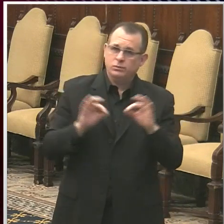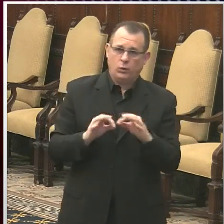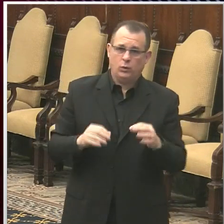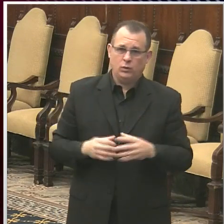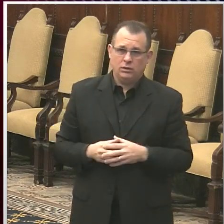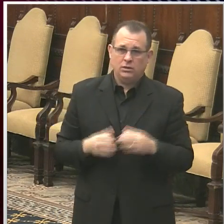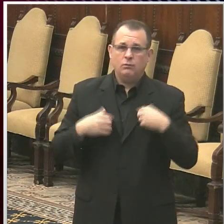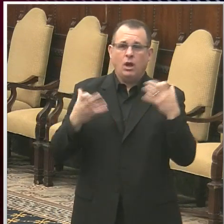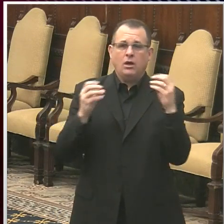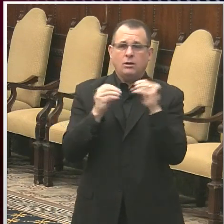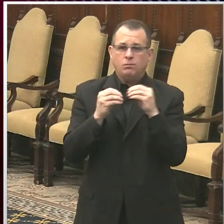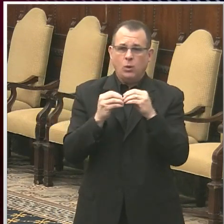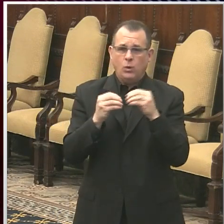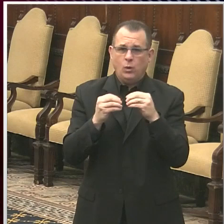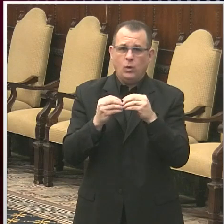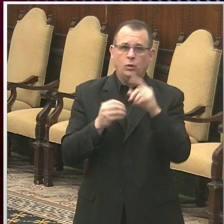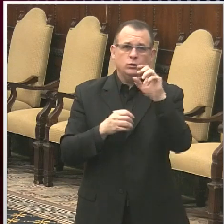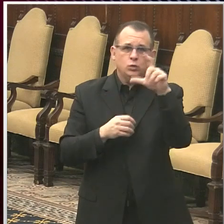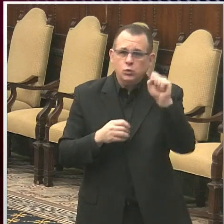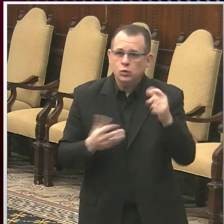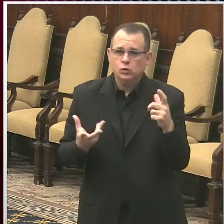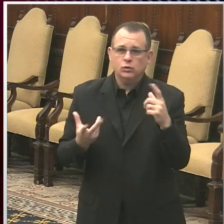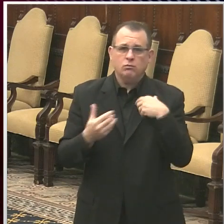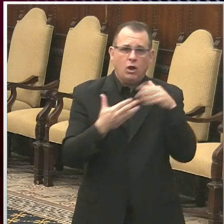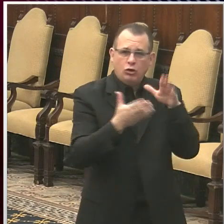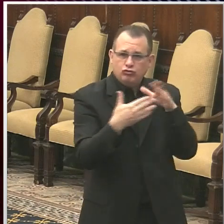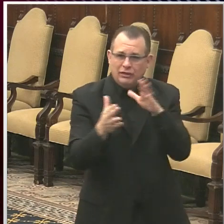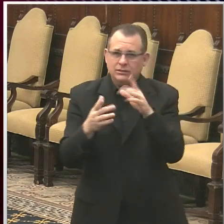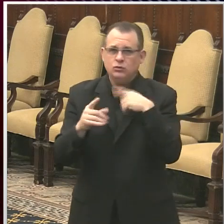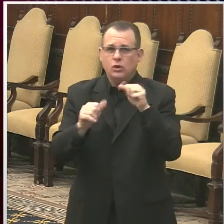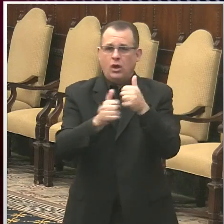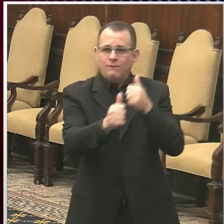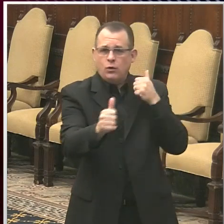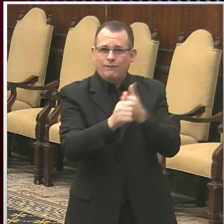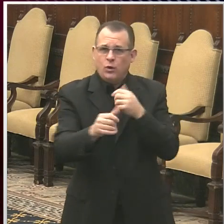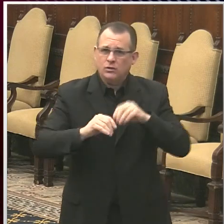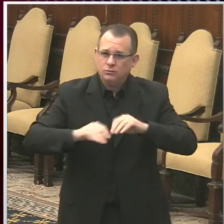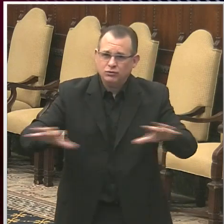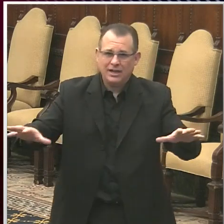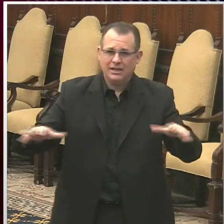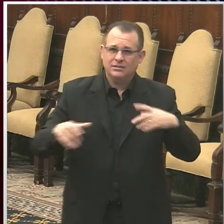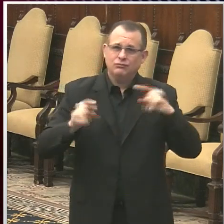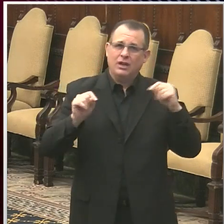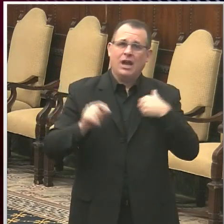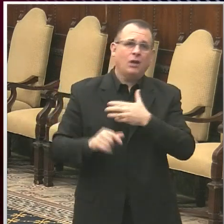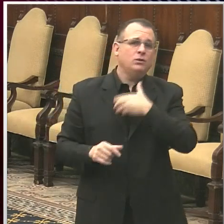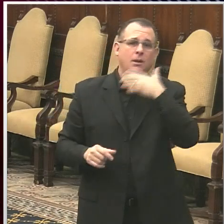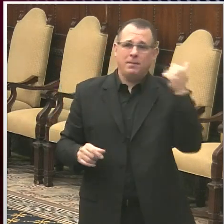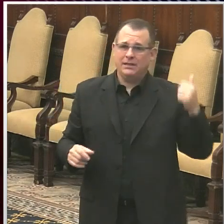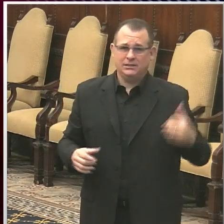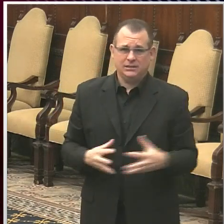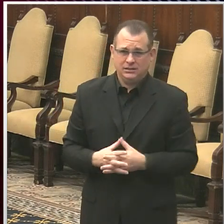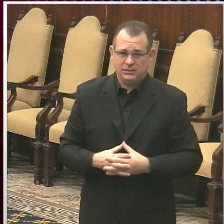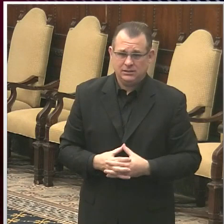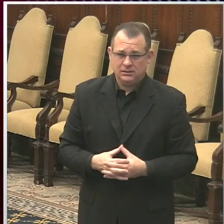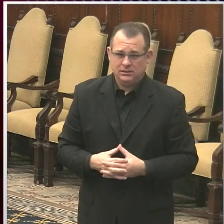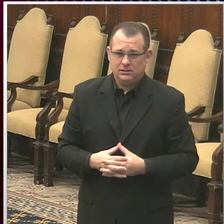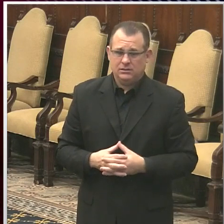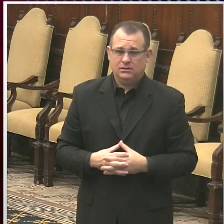tools, but that's what we're stuck with. And so the communication is the key, and we're doing everything we can for the communication channel.